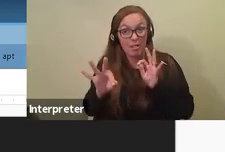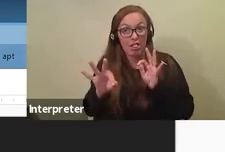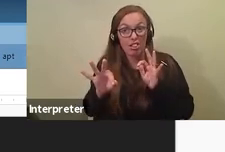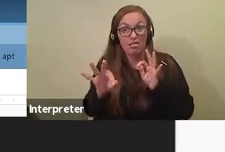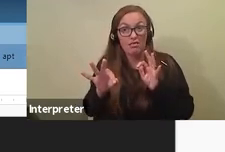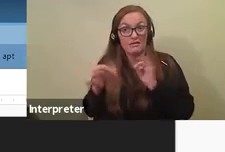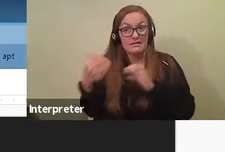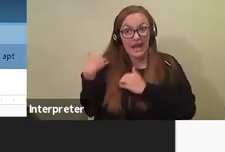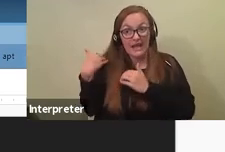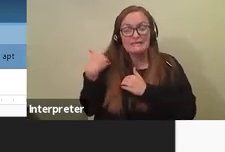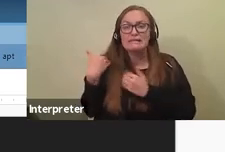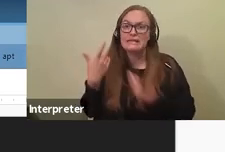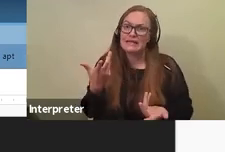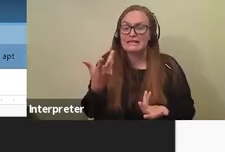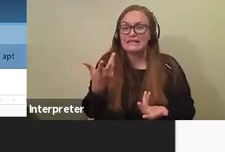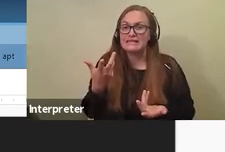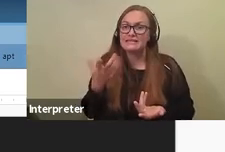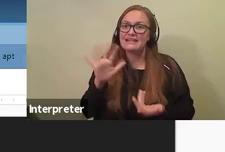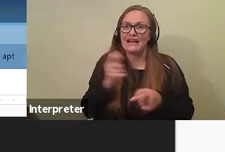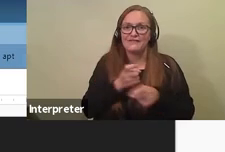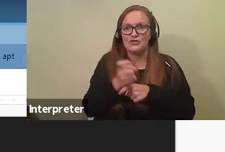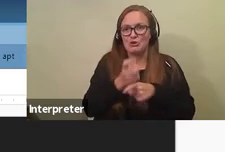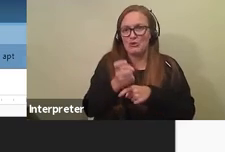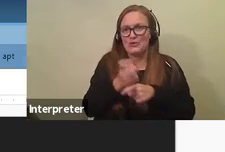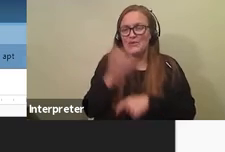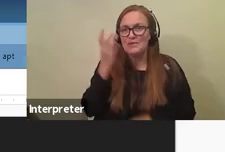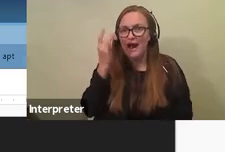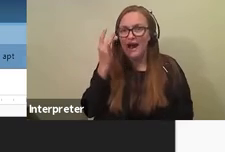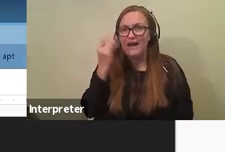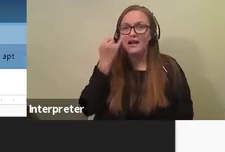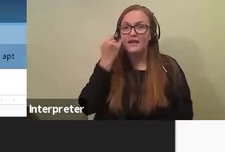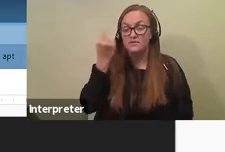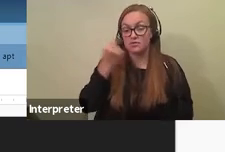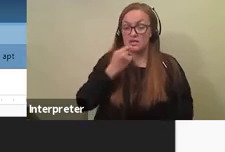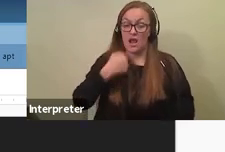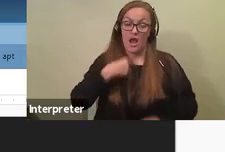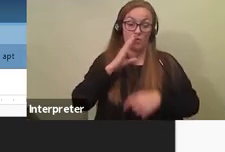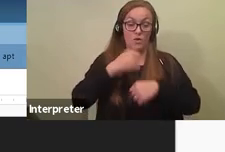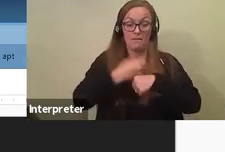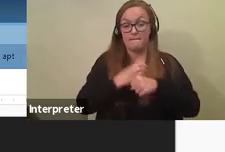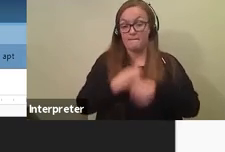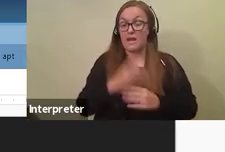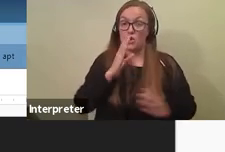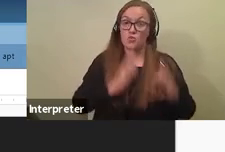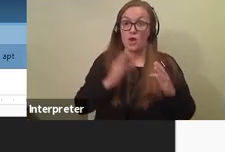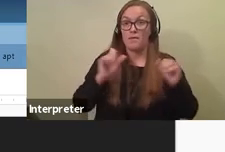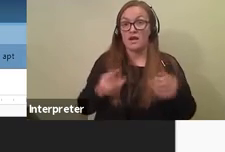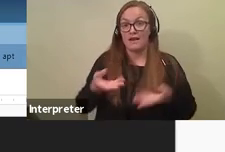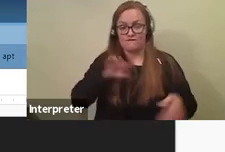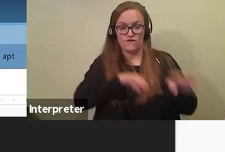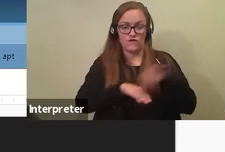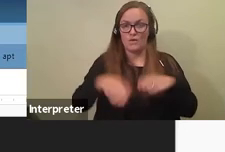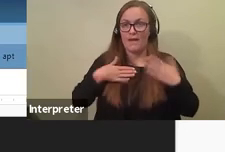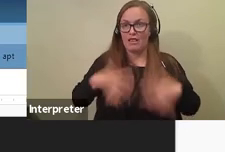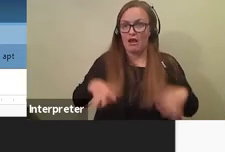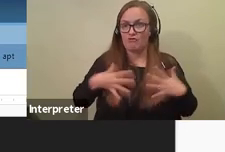that's kind of a joke in academia. If someone were to say, I'm going to create a robot that can fold my laundry and put it away. So this task